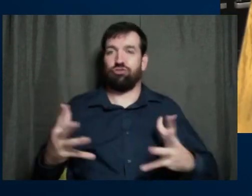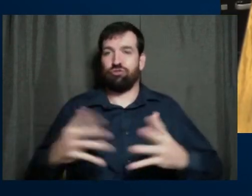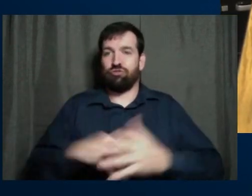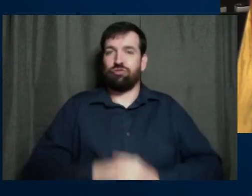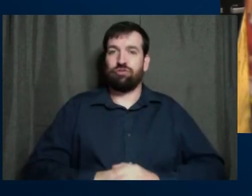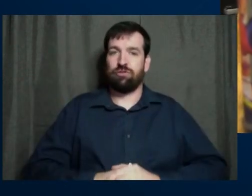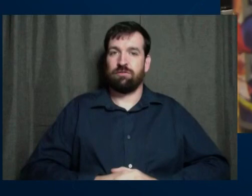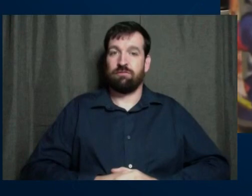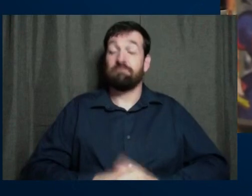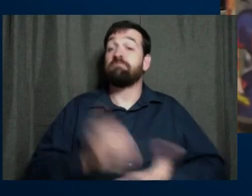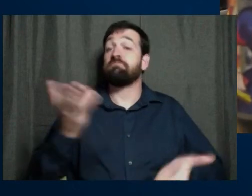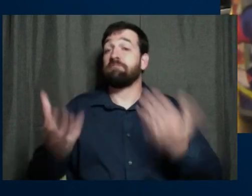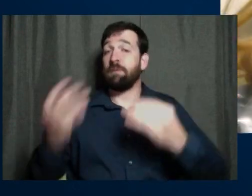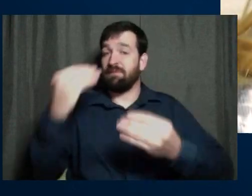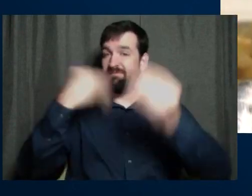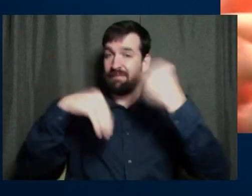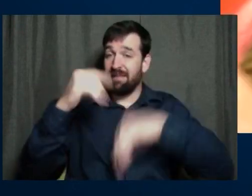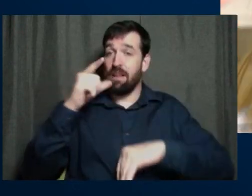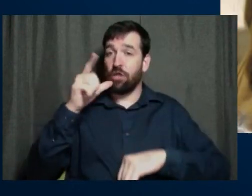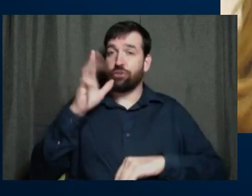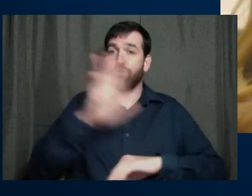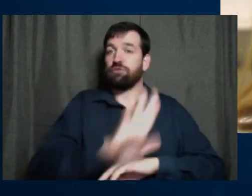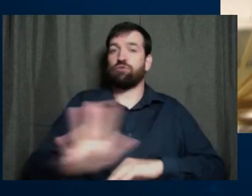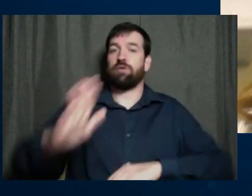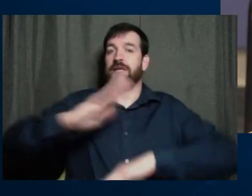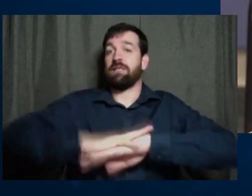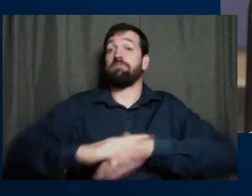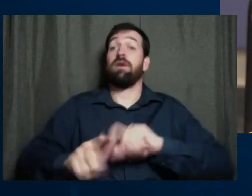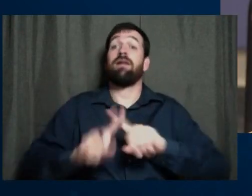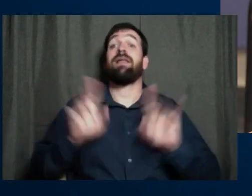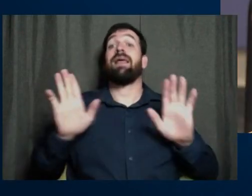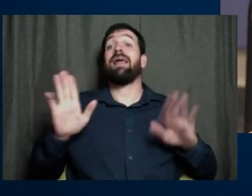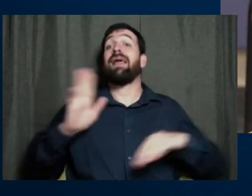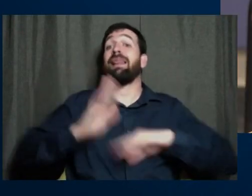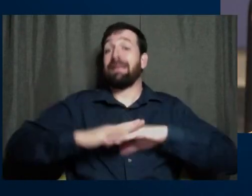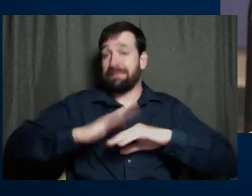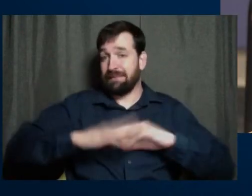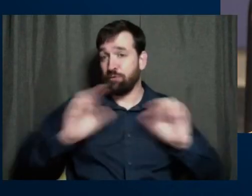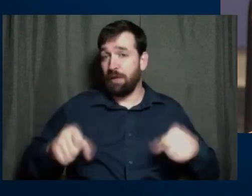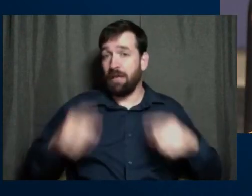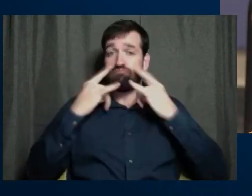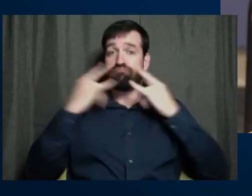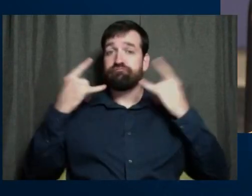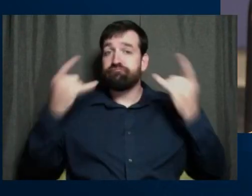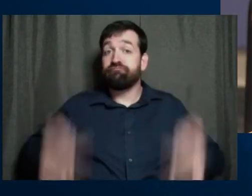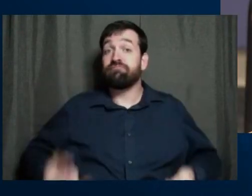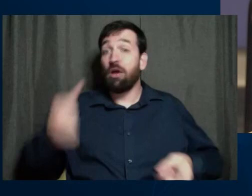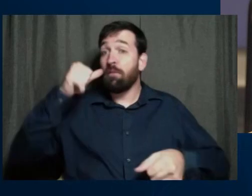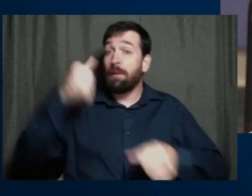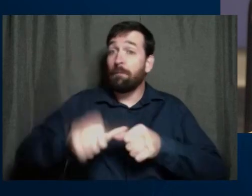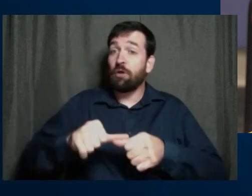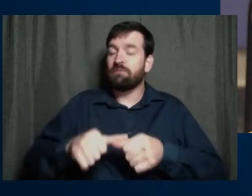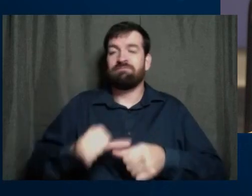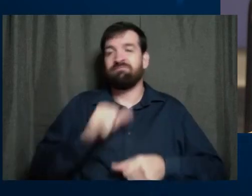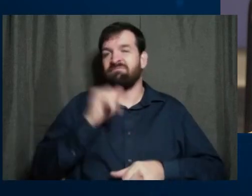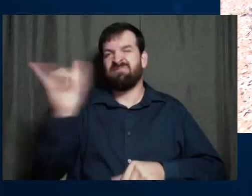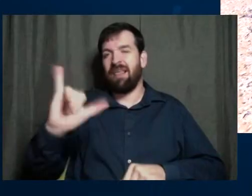might have to eat lunch at your desk, but at least you can take off your mask. Sunny says, remember, it won't be like this forever.